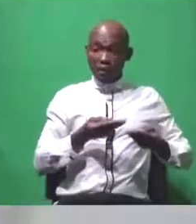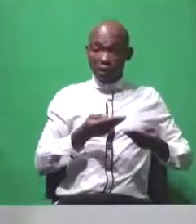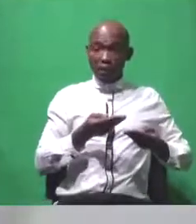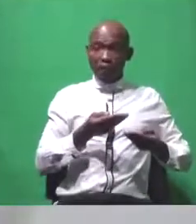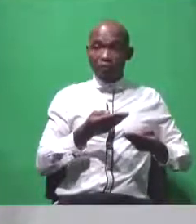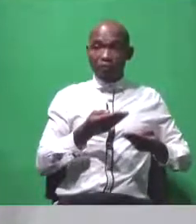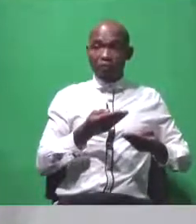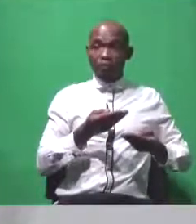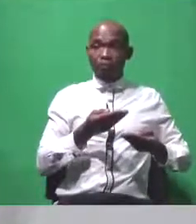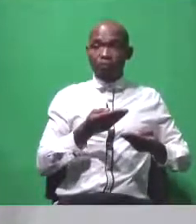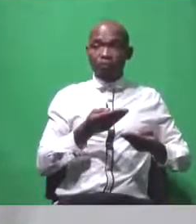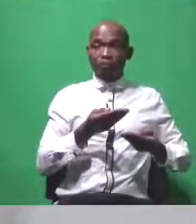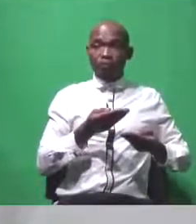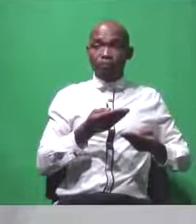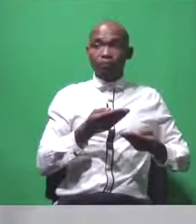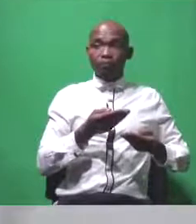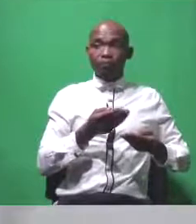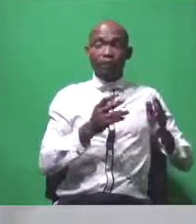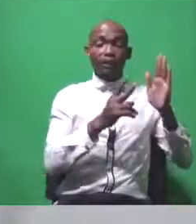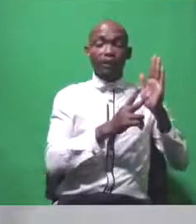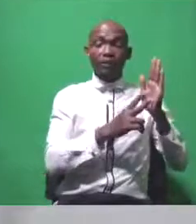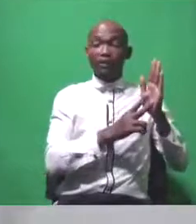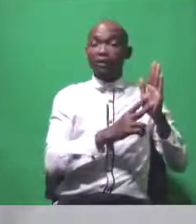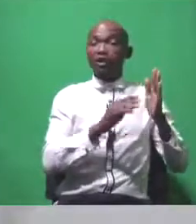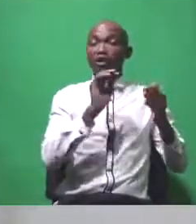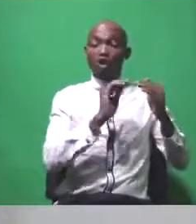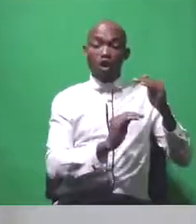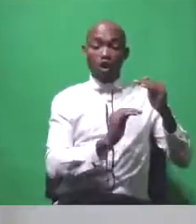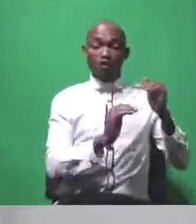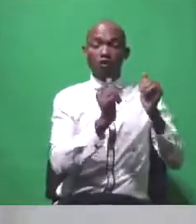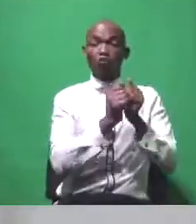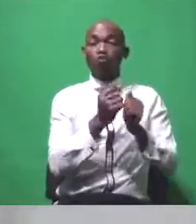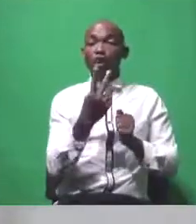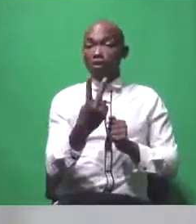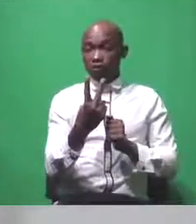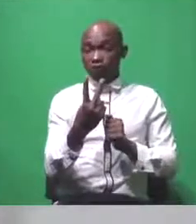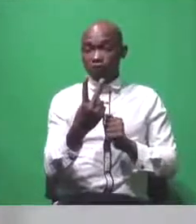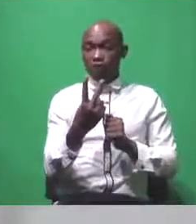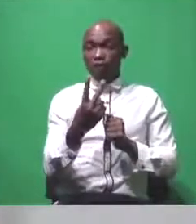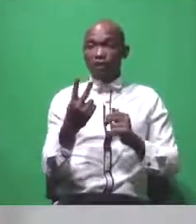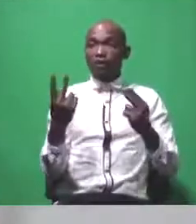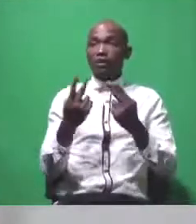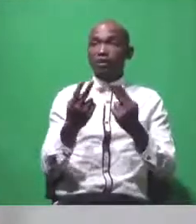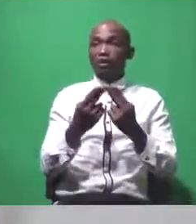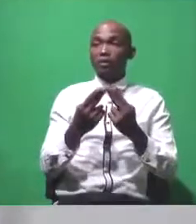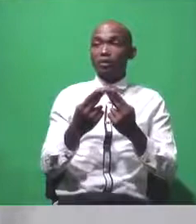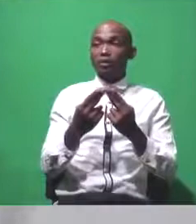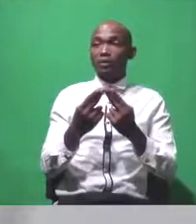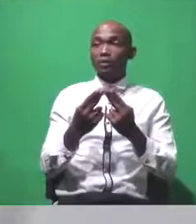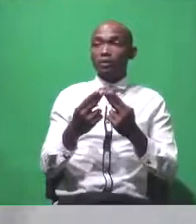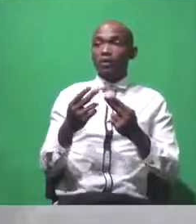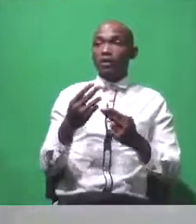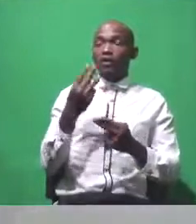12, hoe 3 over 12, and reap receive 2 over